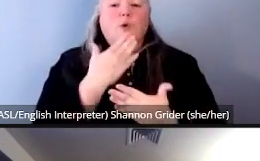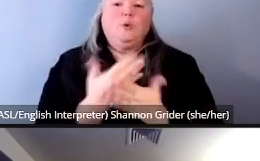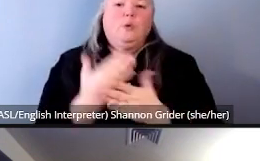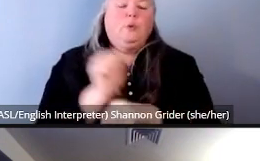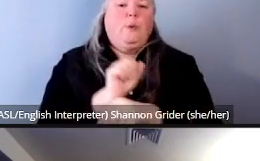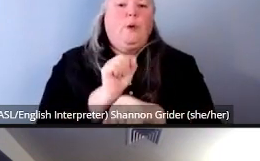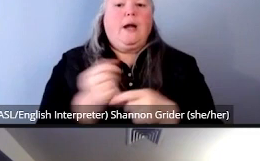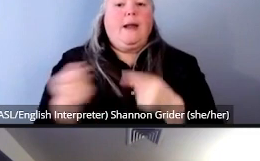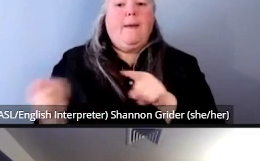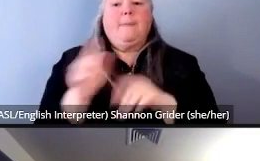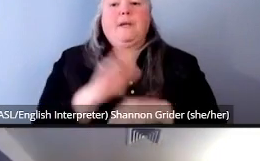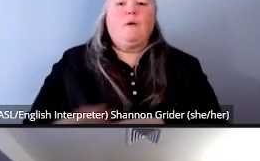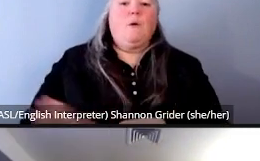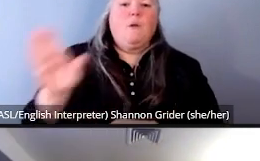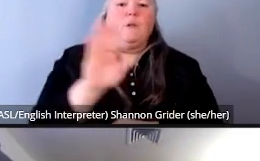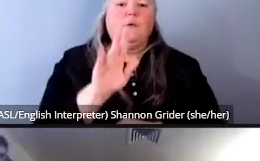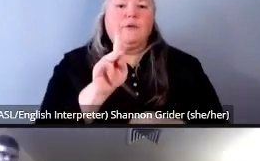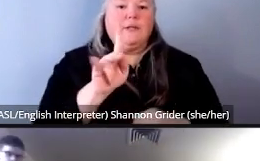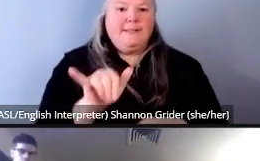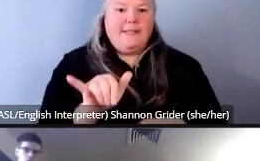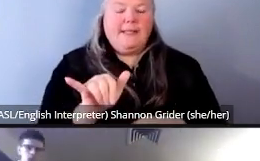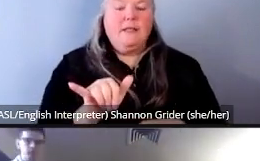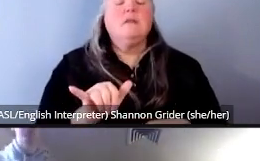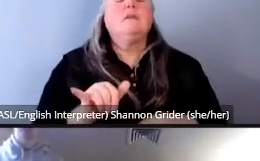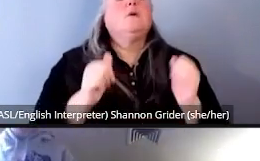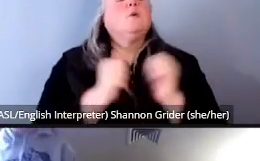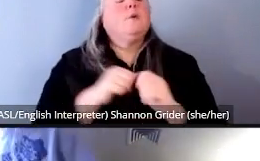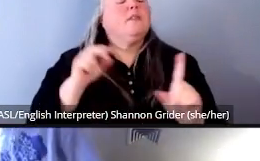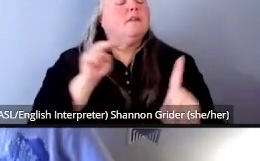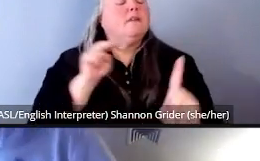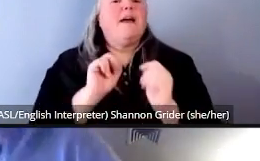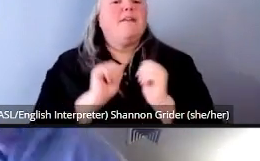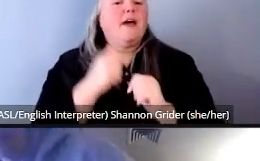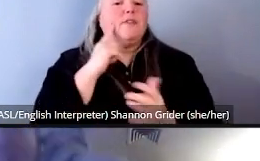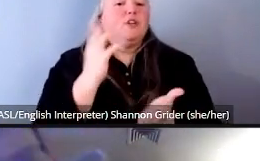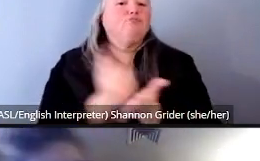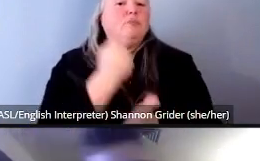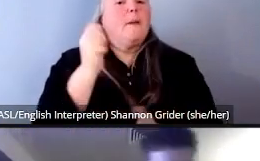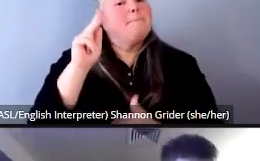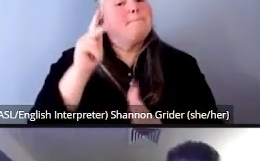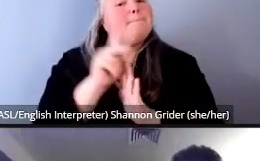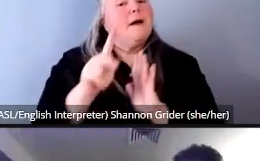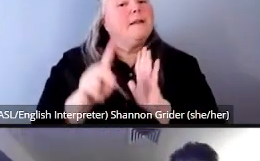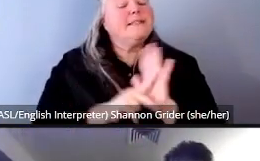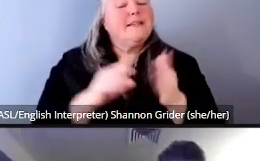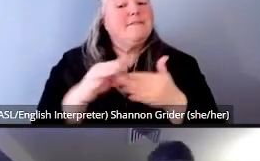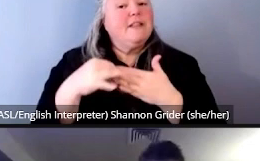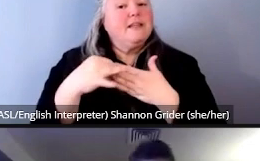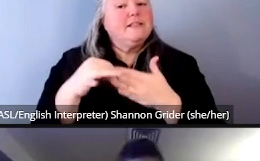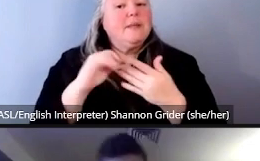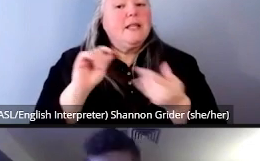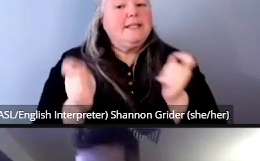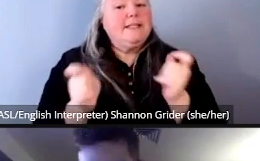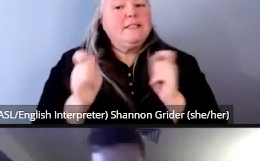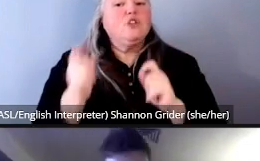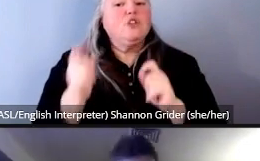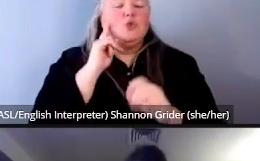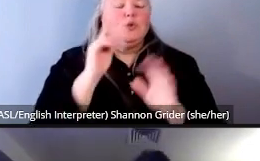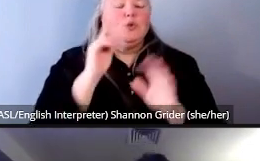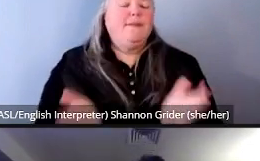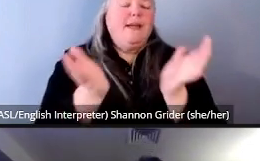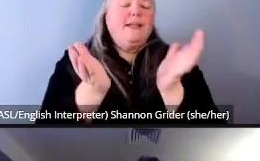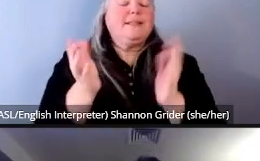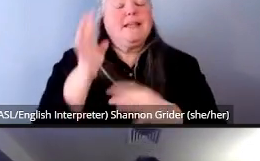across Kentucky from the lens of how they are leveraging policy flexibilities to advance innovative learning models. So